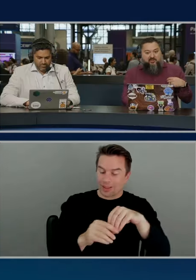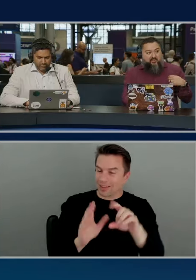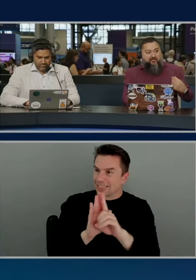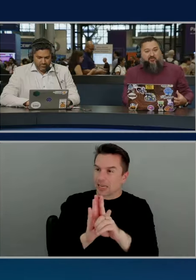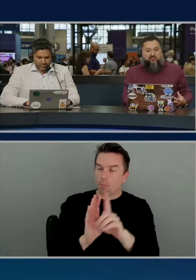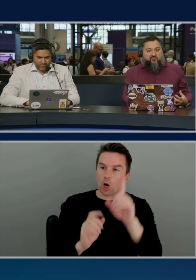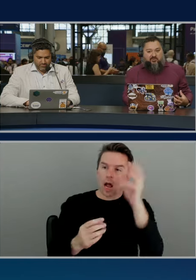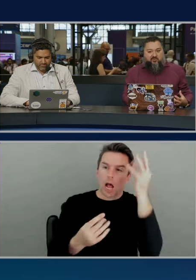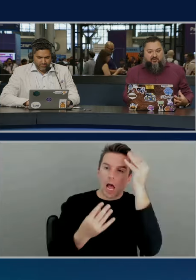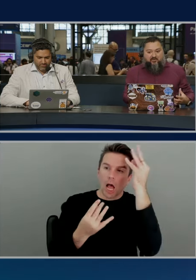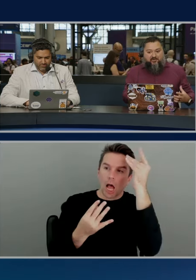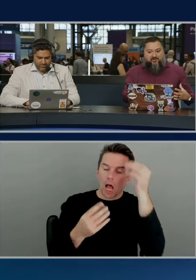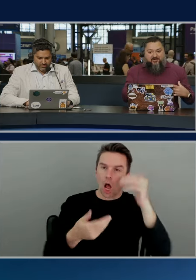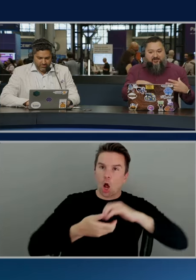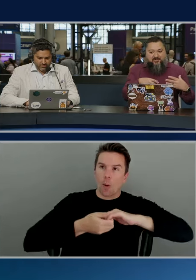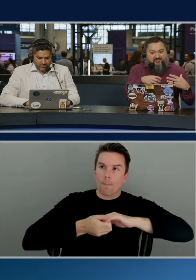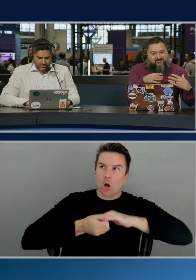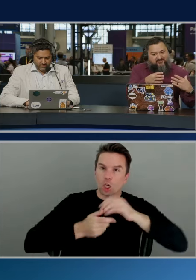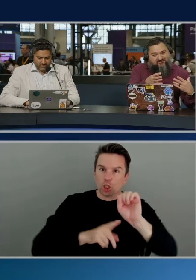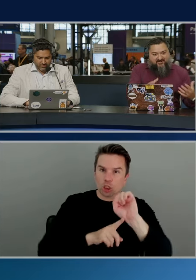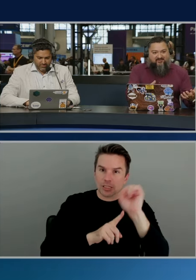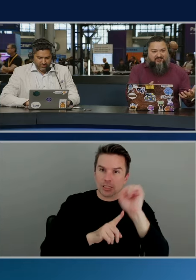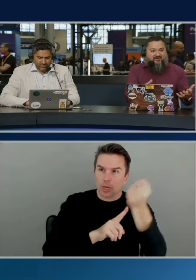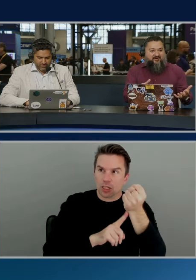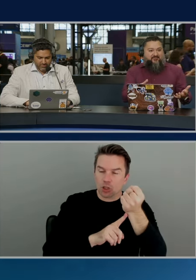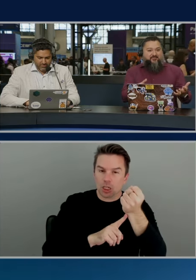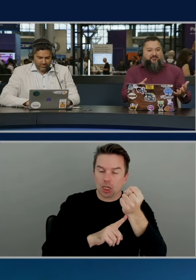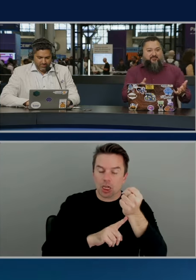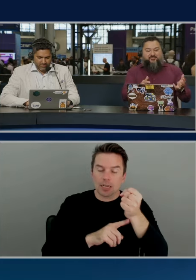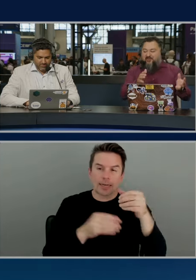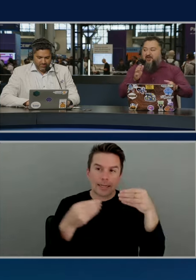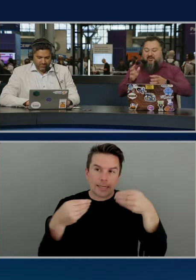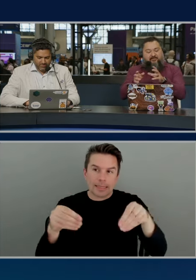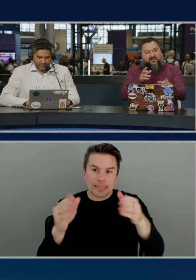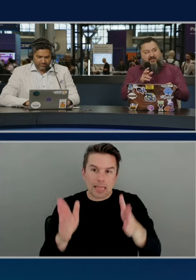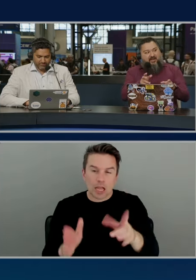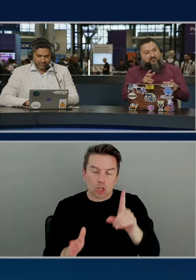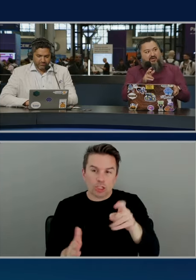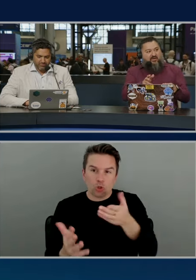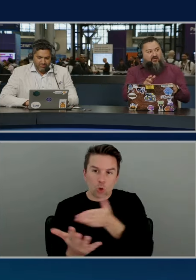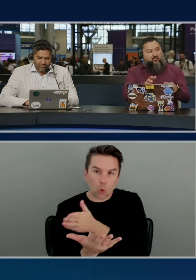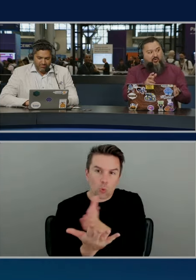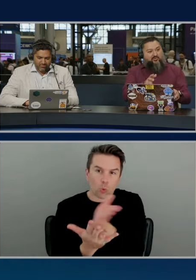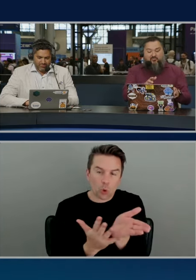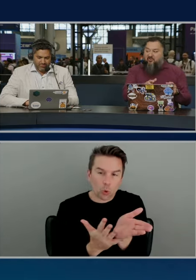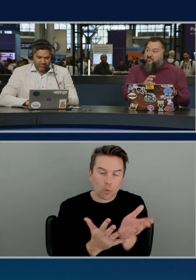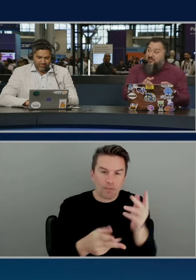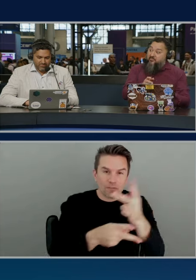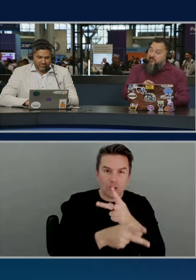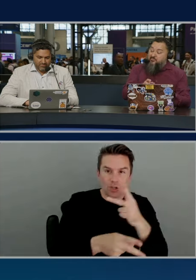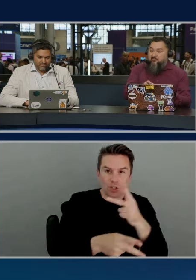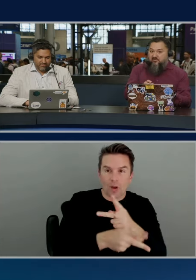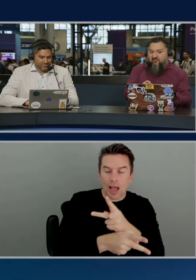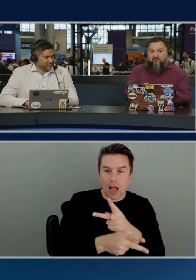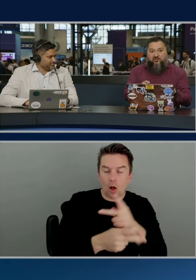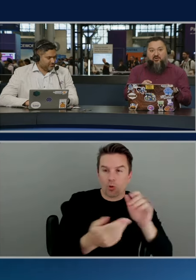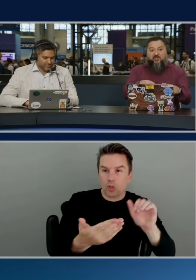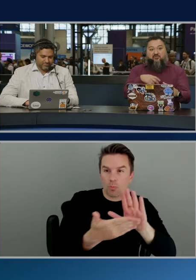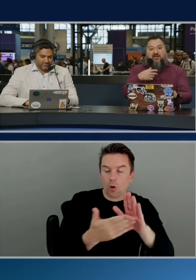noodling in a partner scenario where seller needs to go through an approach and figure out game plan. How do I work this prospect? How do I engage